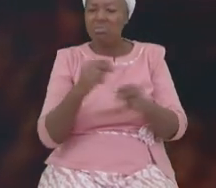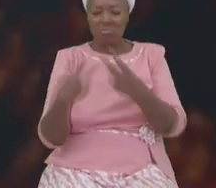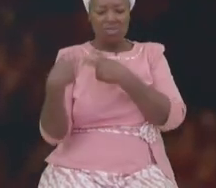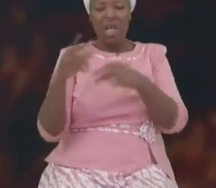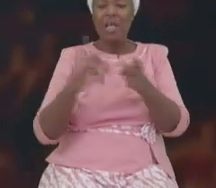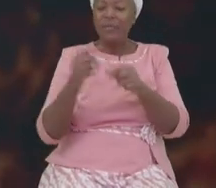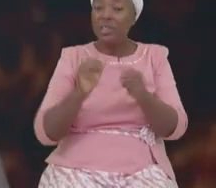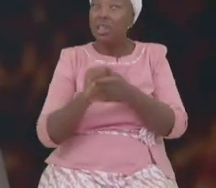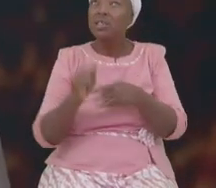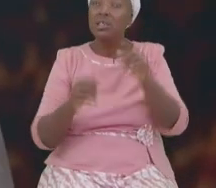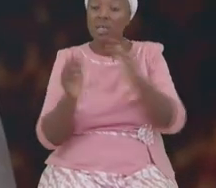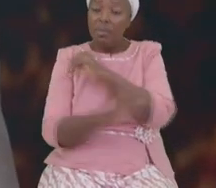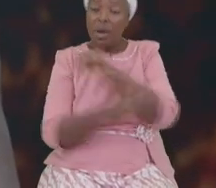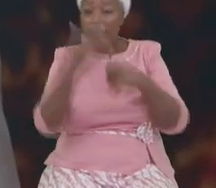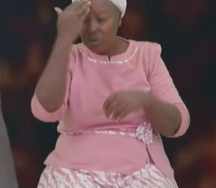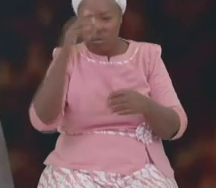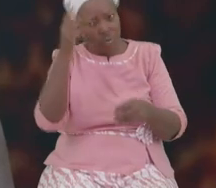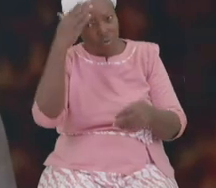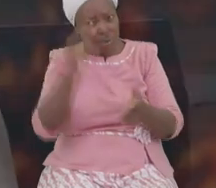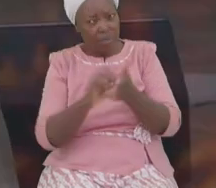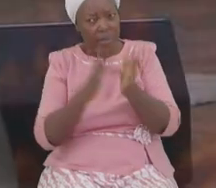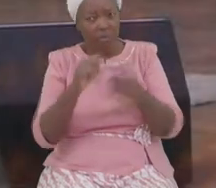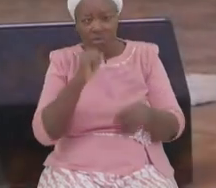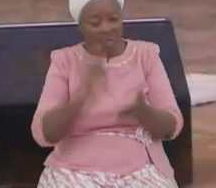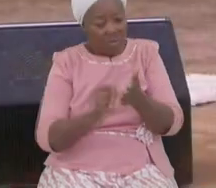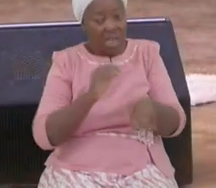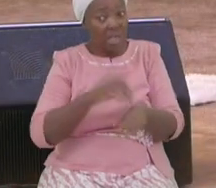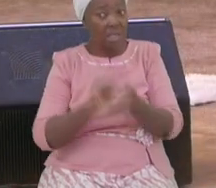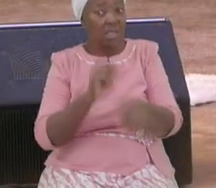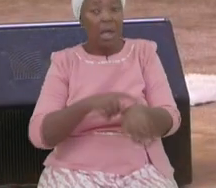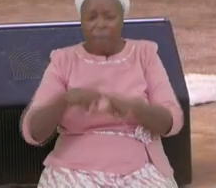Everything he knew. You know, the Bible was not reaching at that time, and